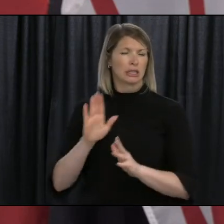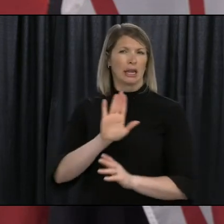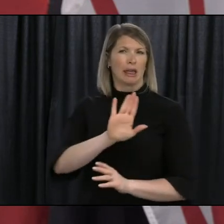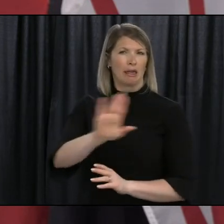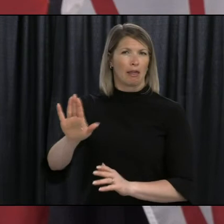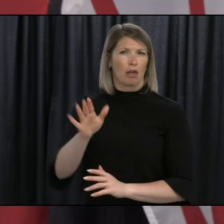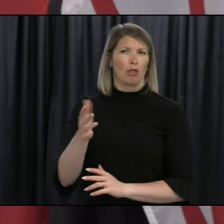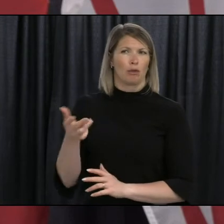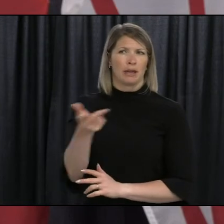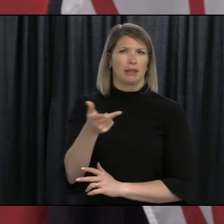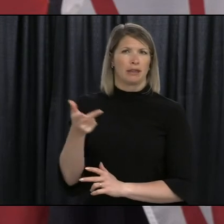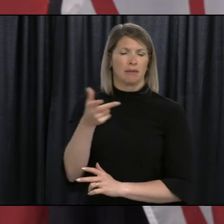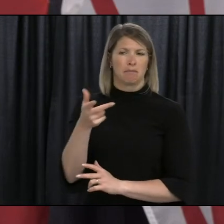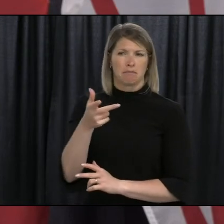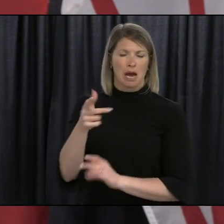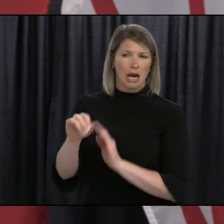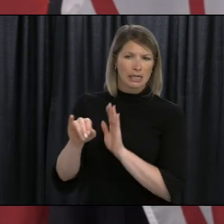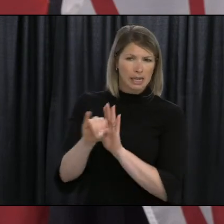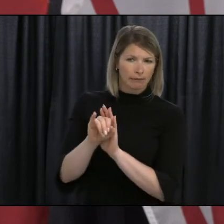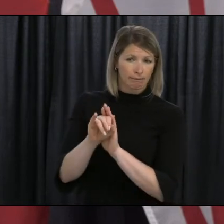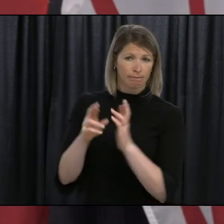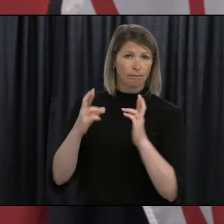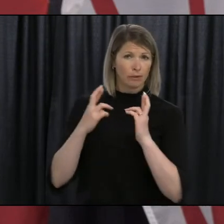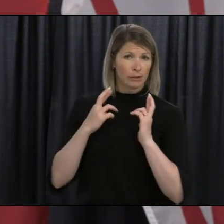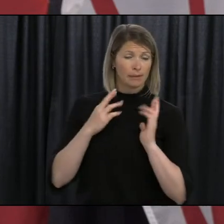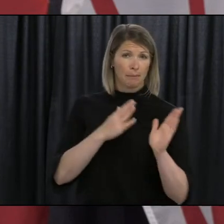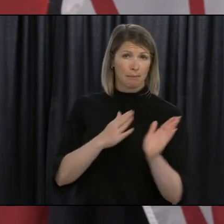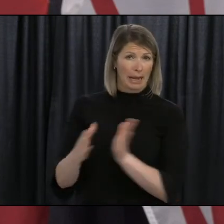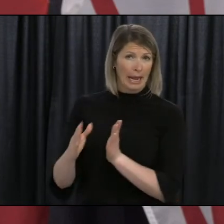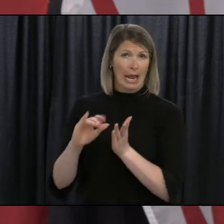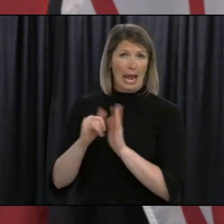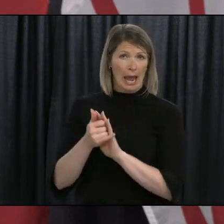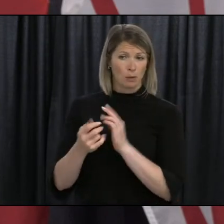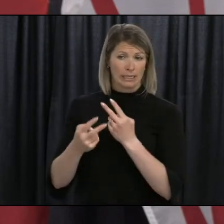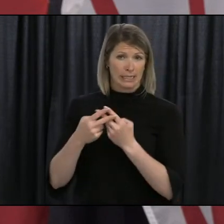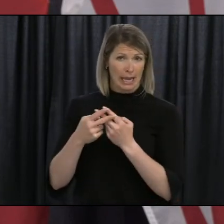planning, on identifying